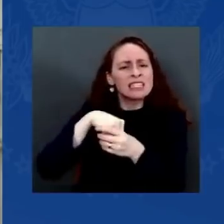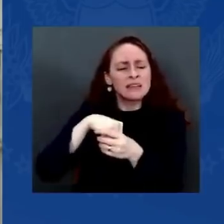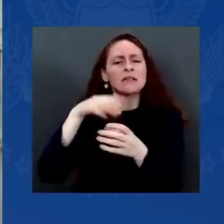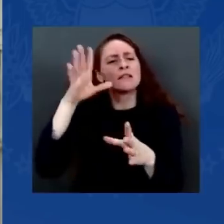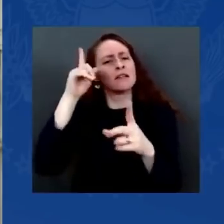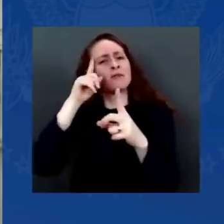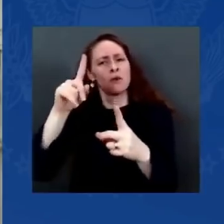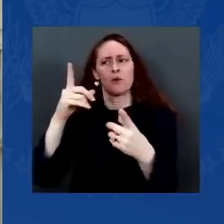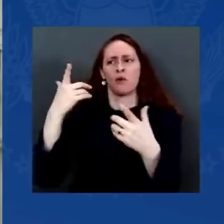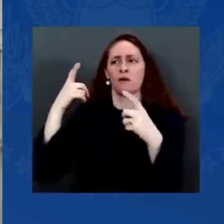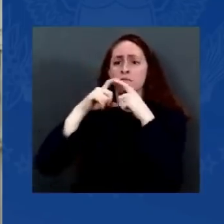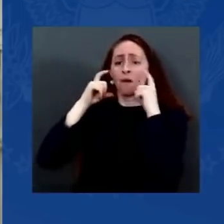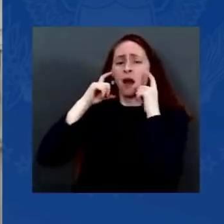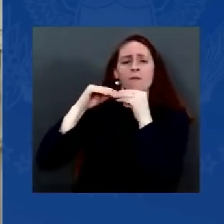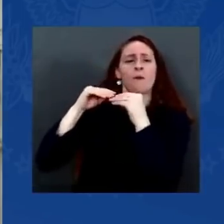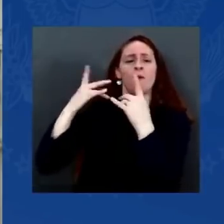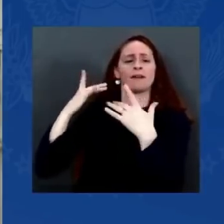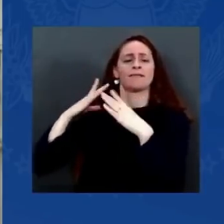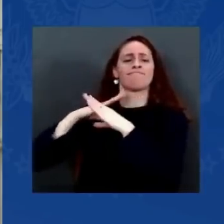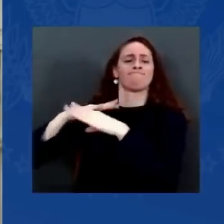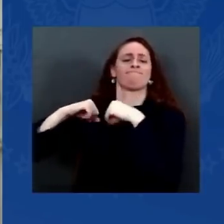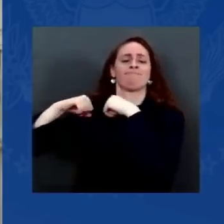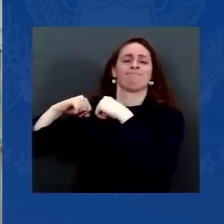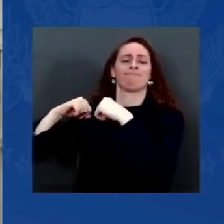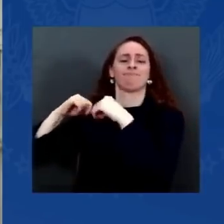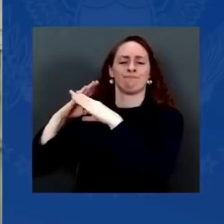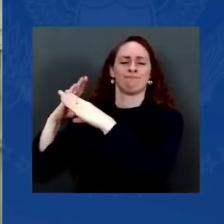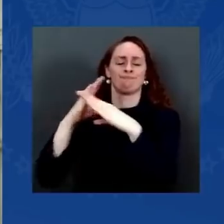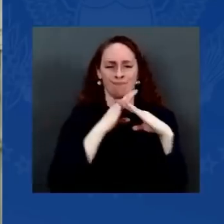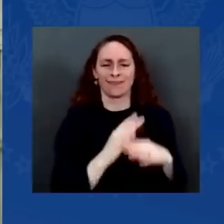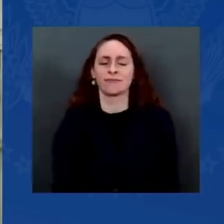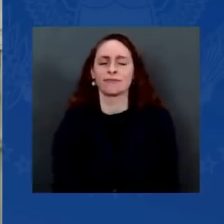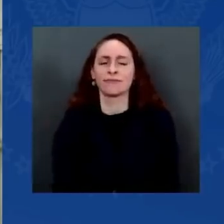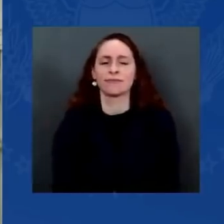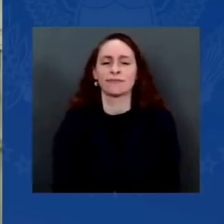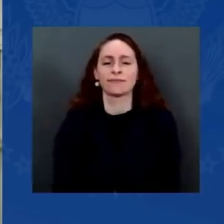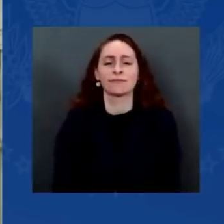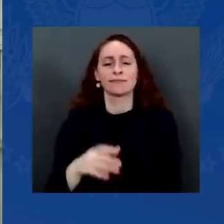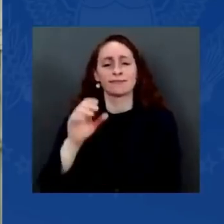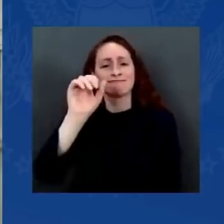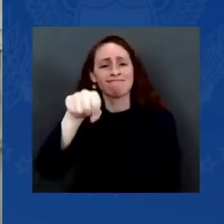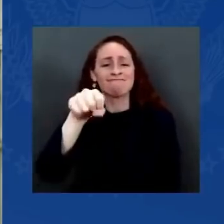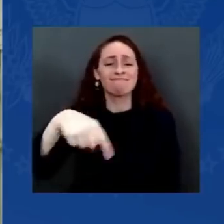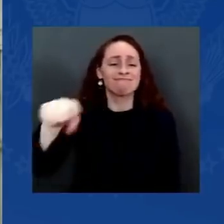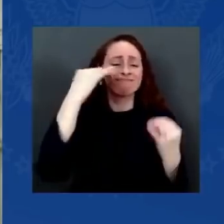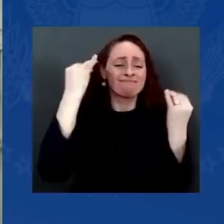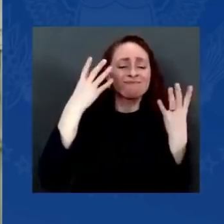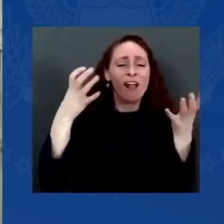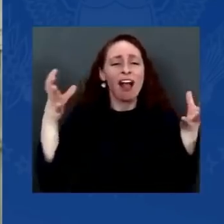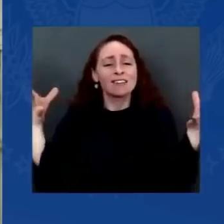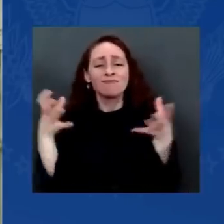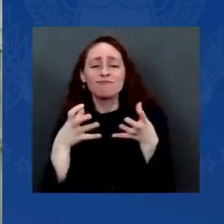safely celebrate the holidays with your family and friends. The answer is yes, you can. If you and those you celebrate with